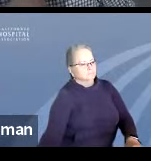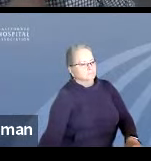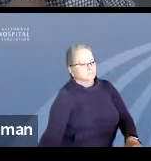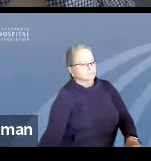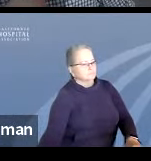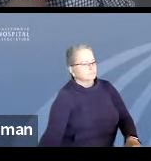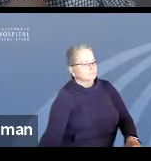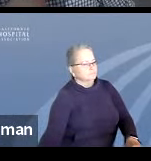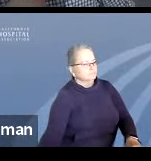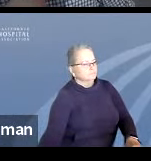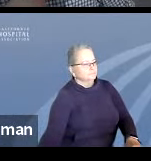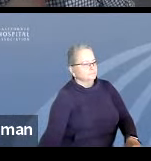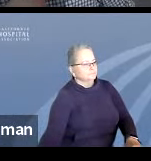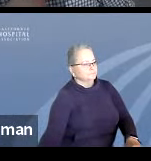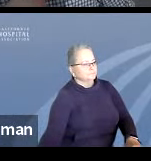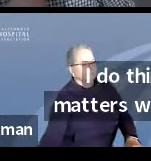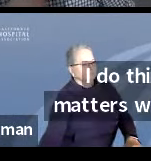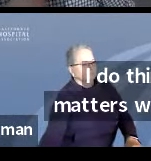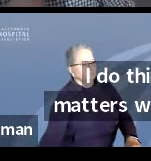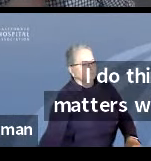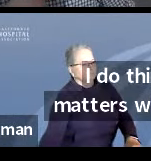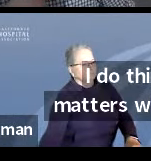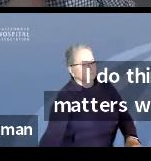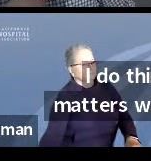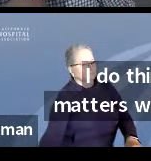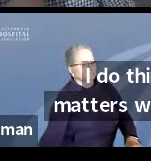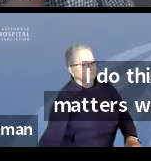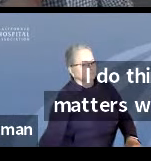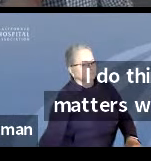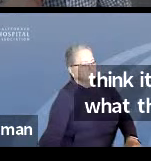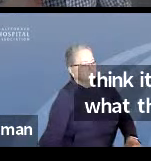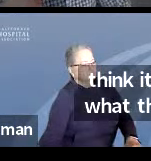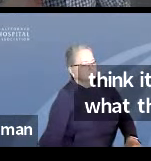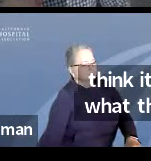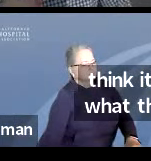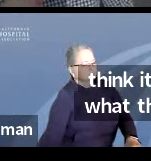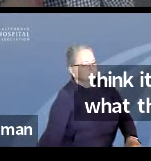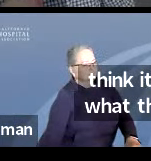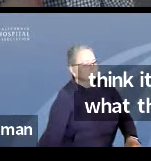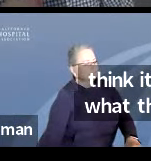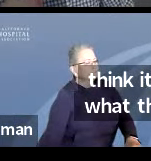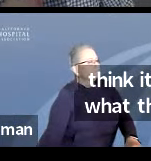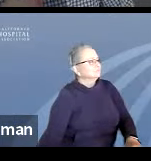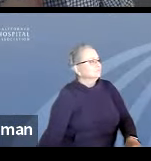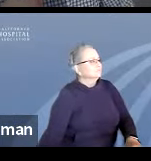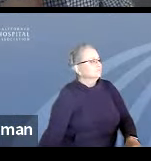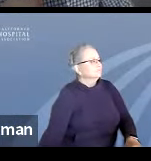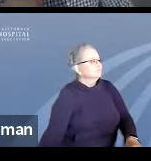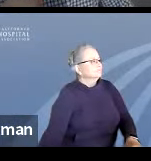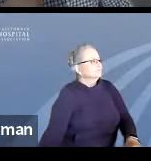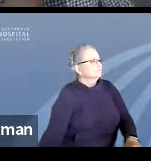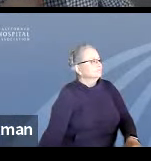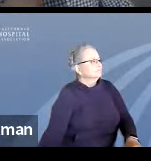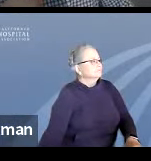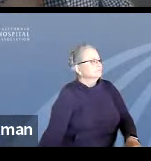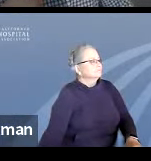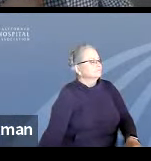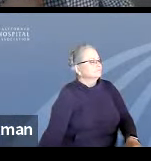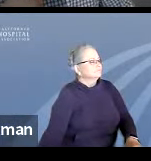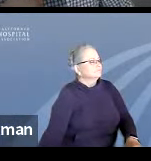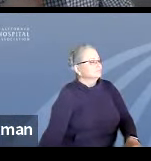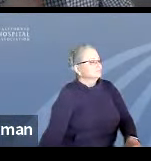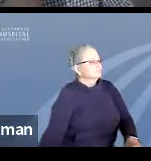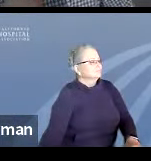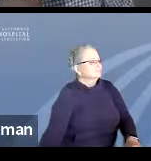mind isn't sufficient, isn't really equity, sort of saying, okay, 1 in 5 vaccines will be distributed equitably. And I'm not saying that's what